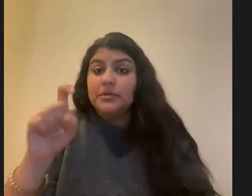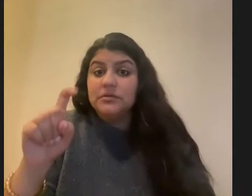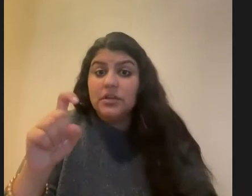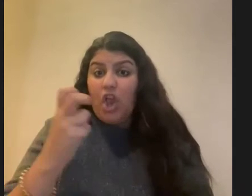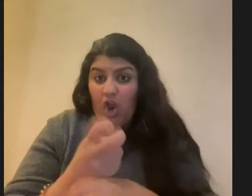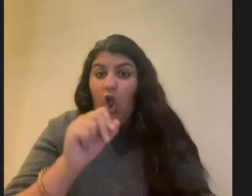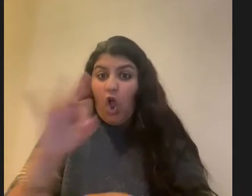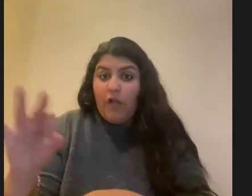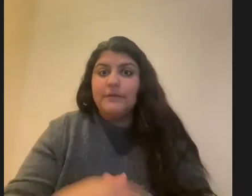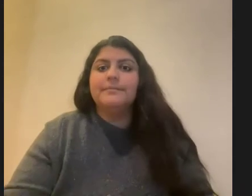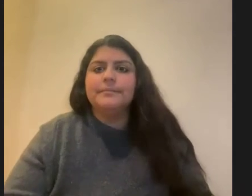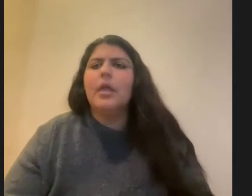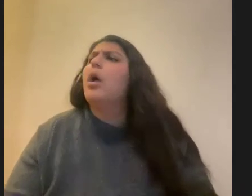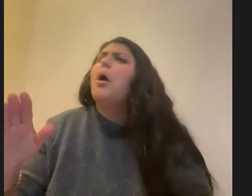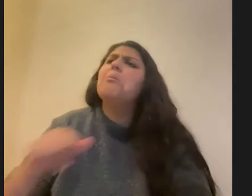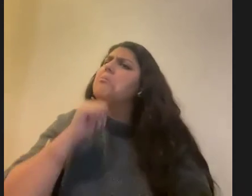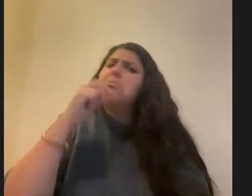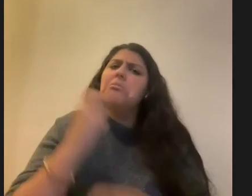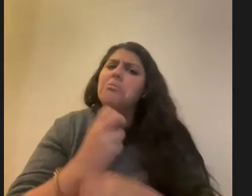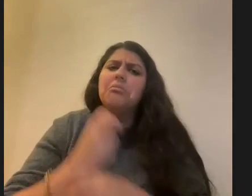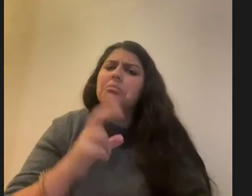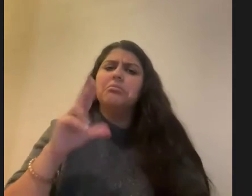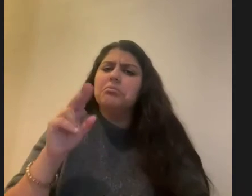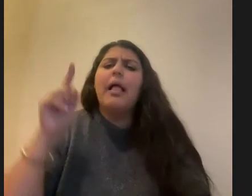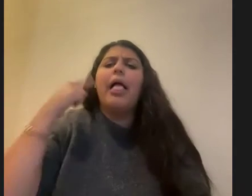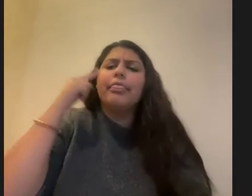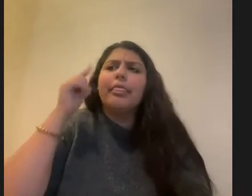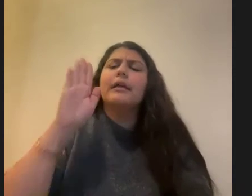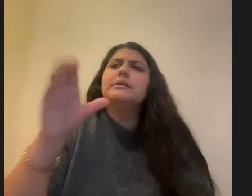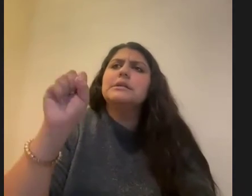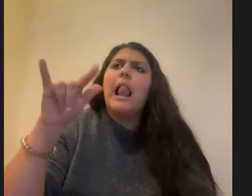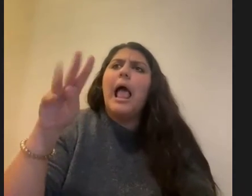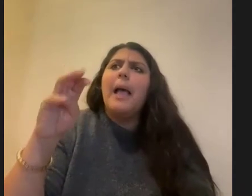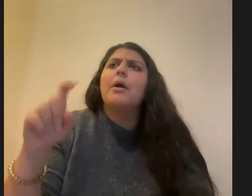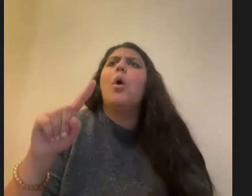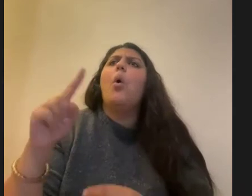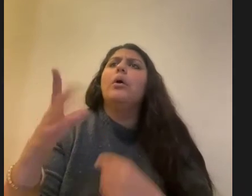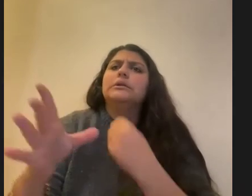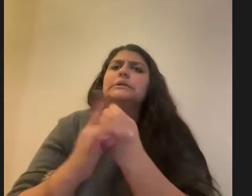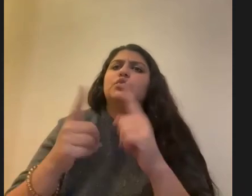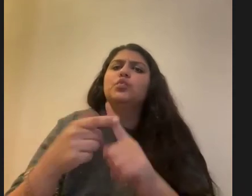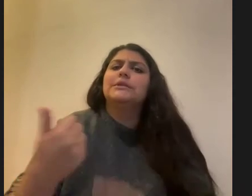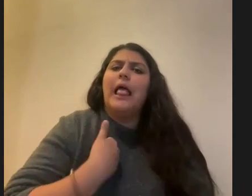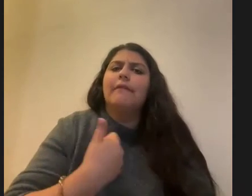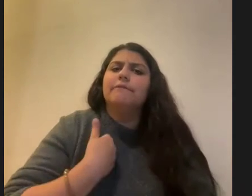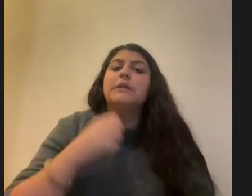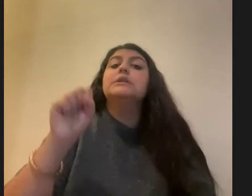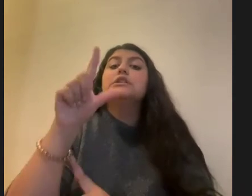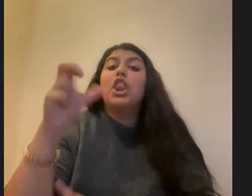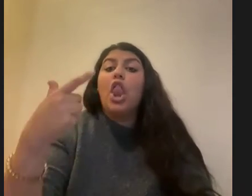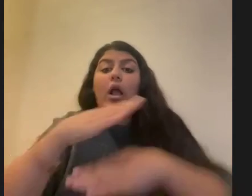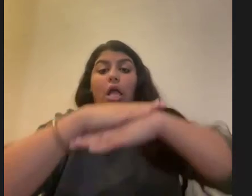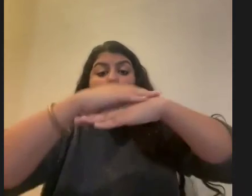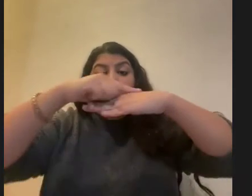slime off of you? You know, it's not hard. I think their slime sort of just like sticks to itself. Like slugs, they leave a trail of